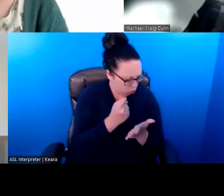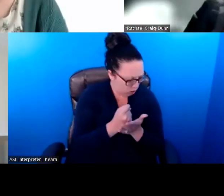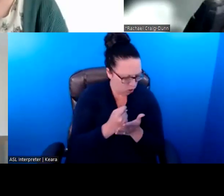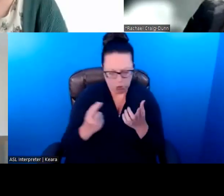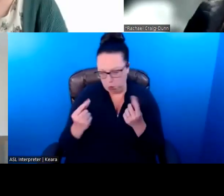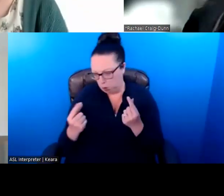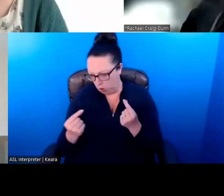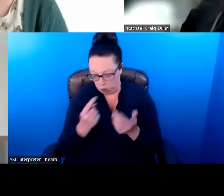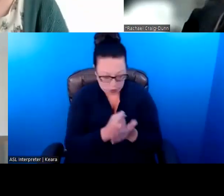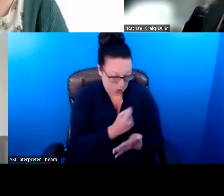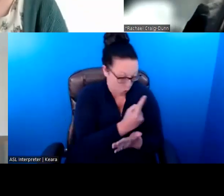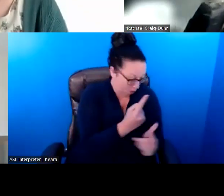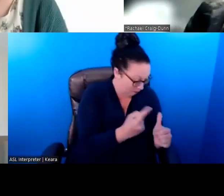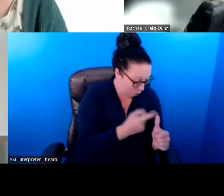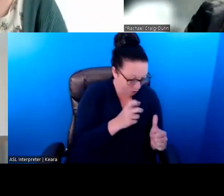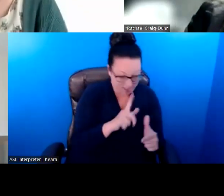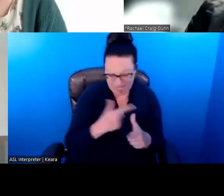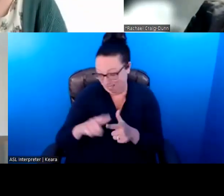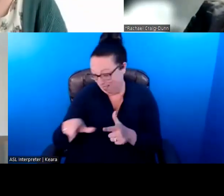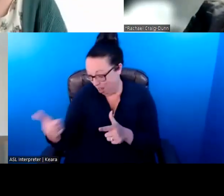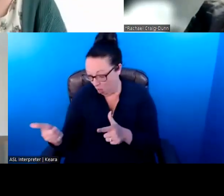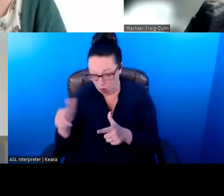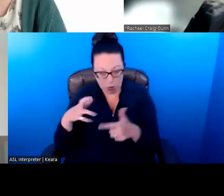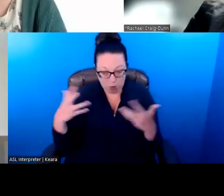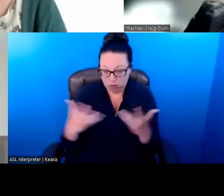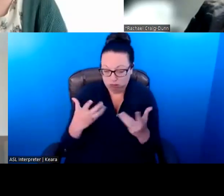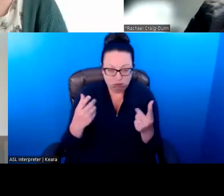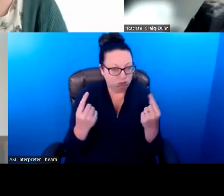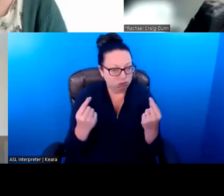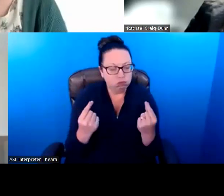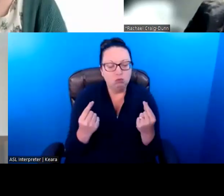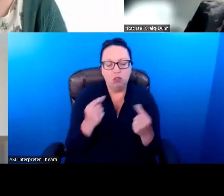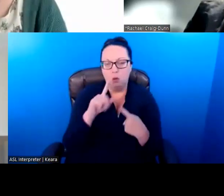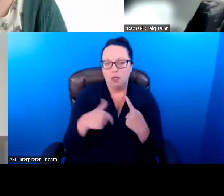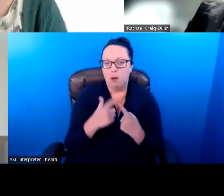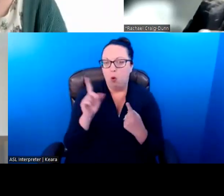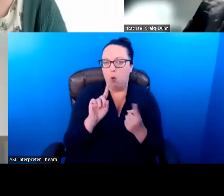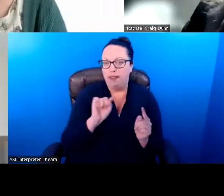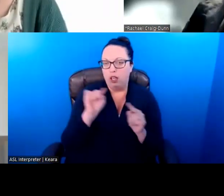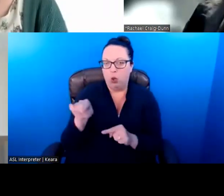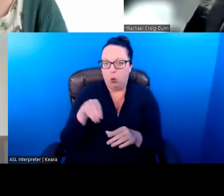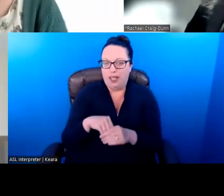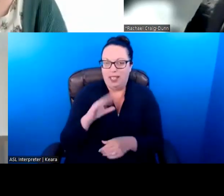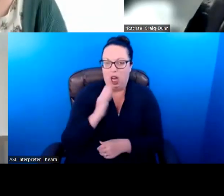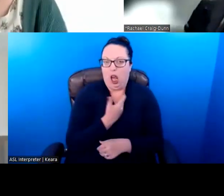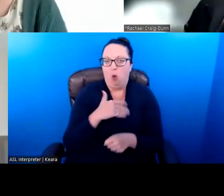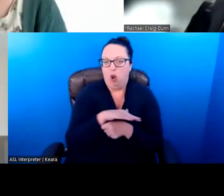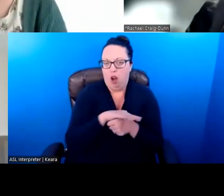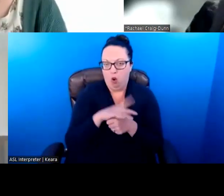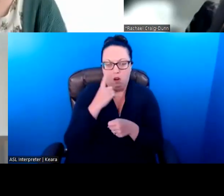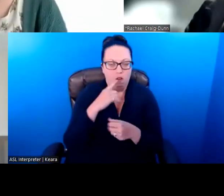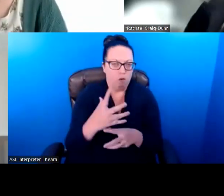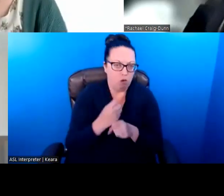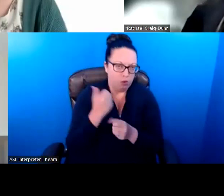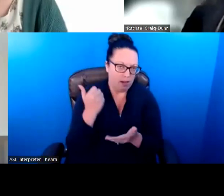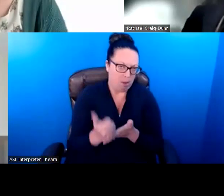treat one first or the other? And it's really about where they can go in our county to get the help.